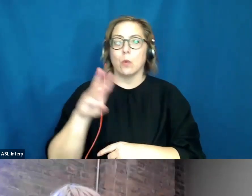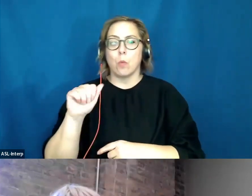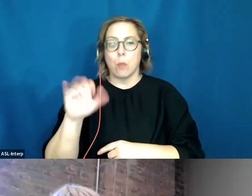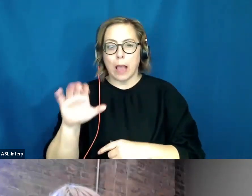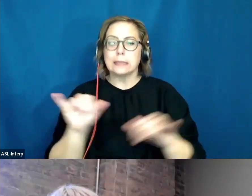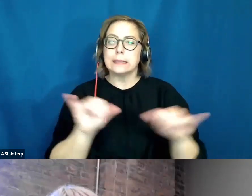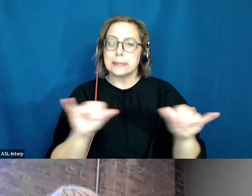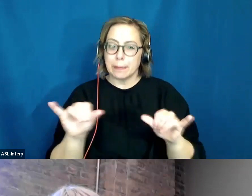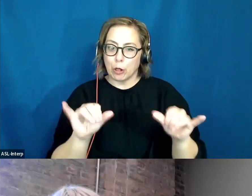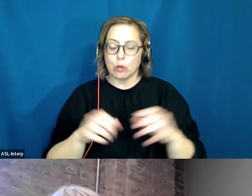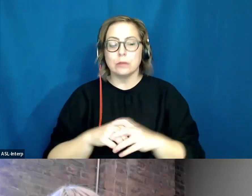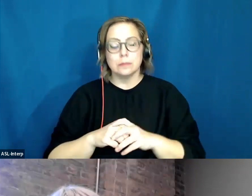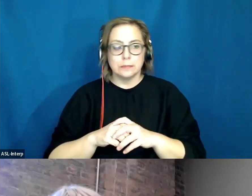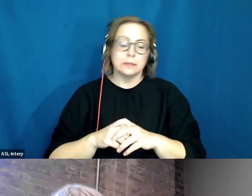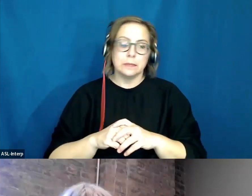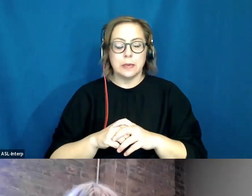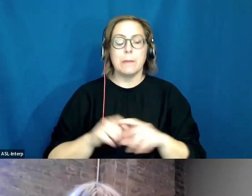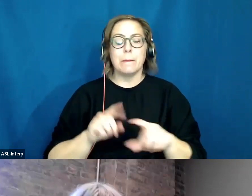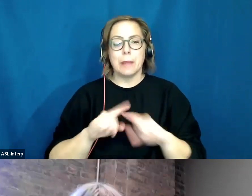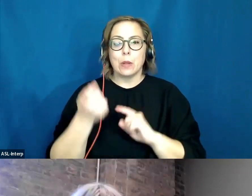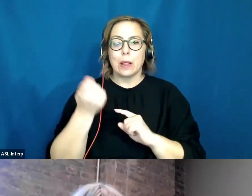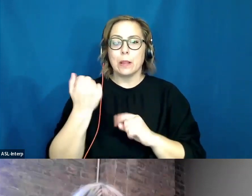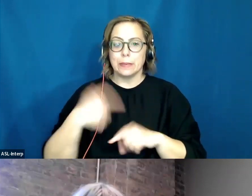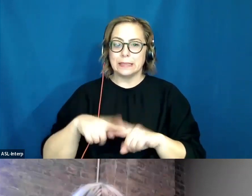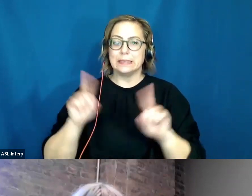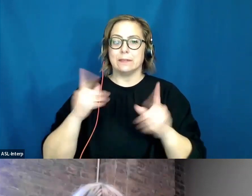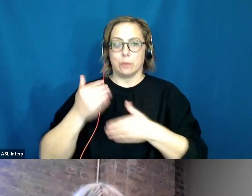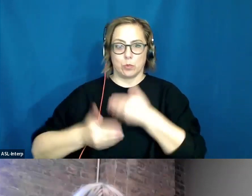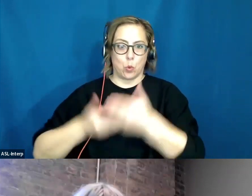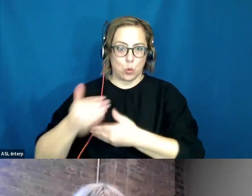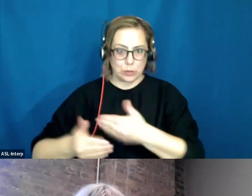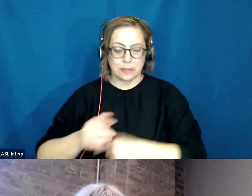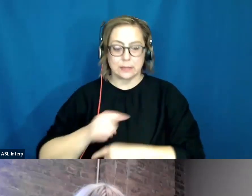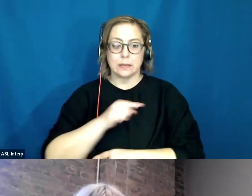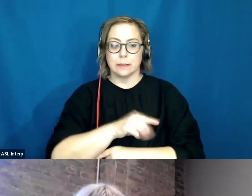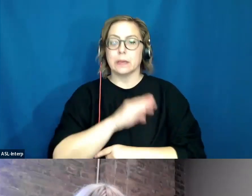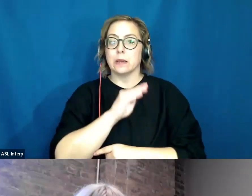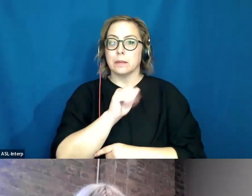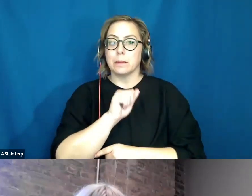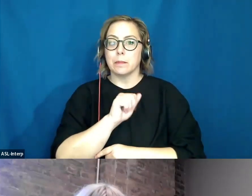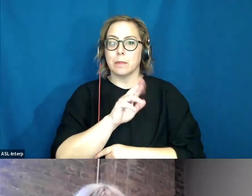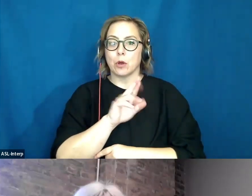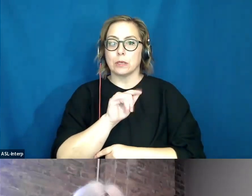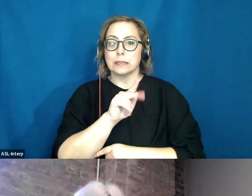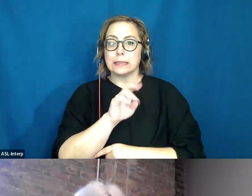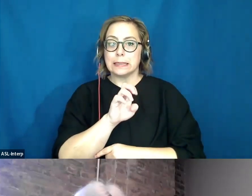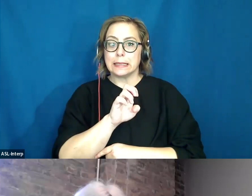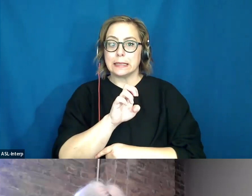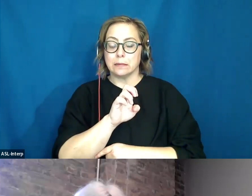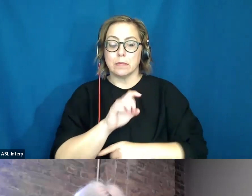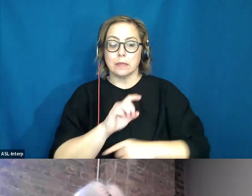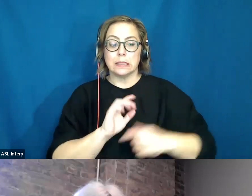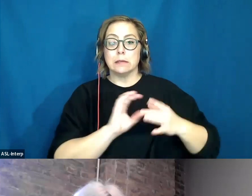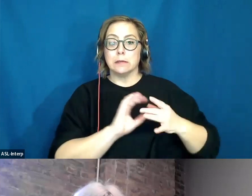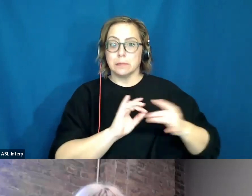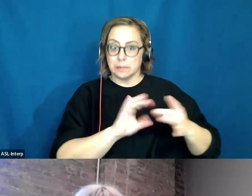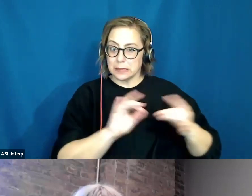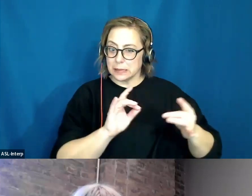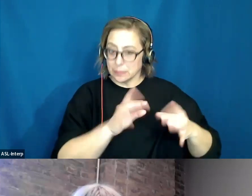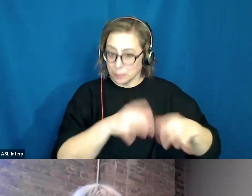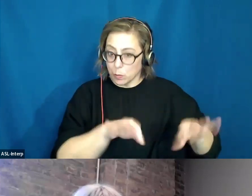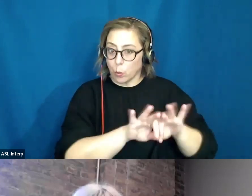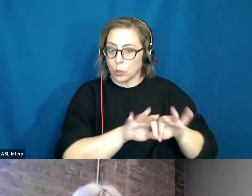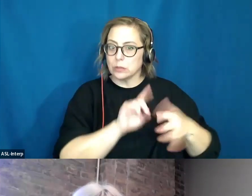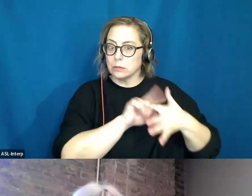it's similar, but we have sort of different processes. But some of the things that Martine said, which are really key,